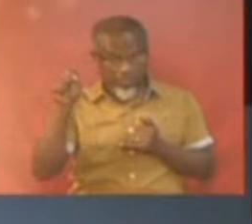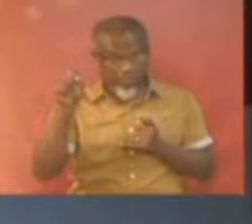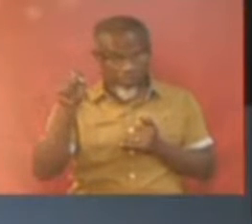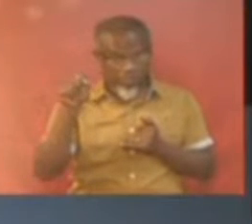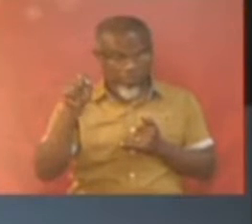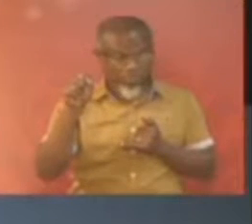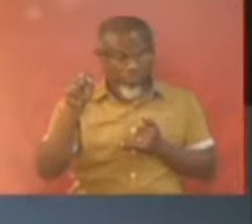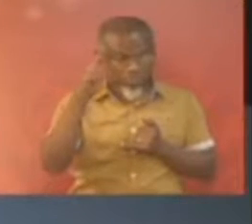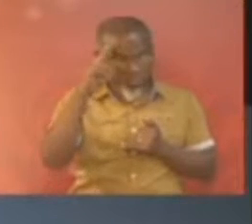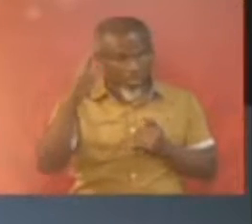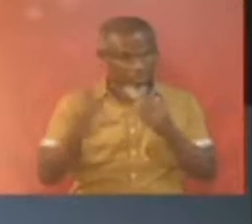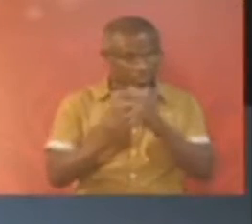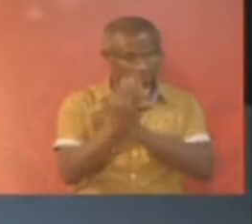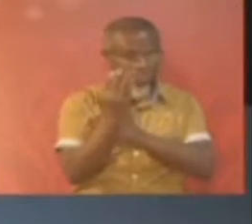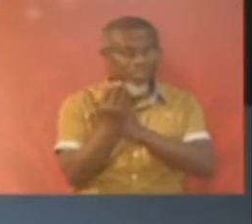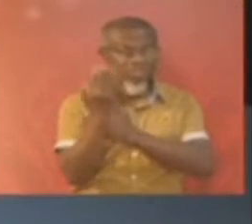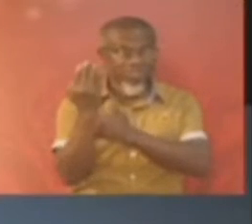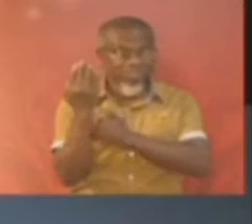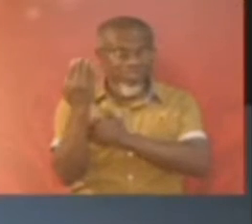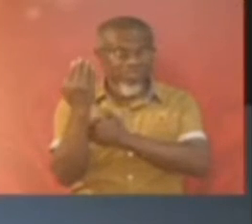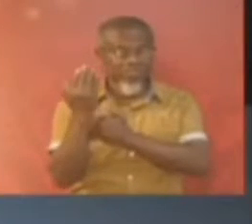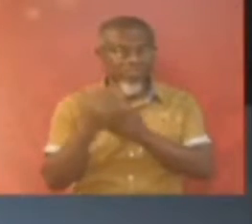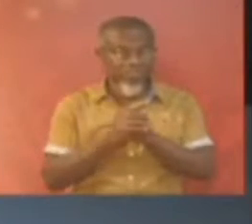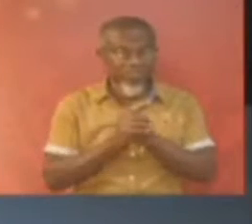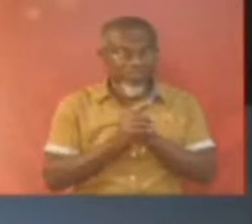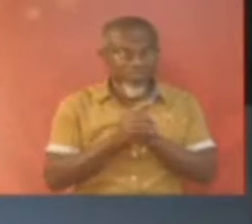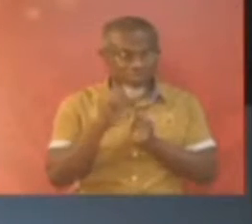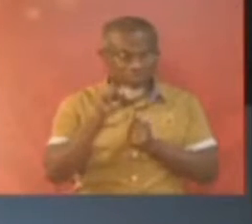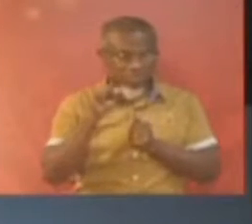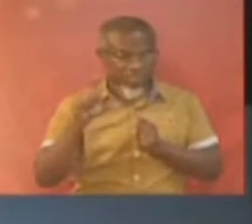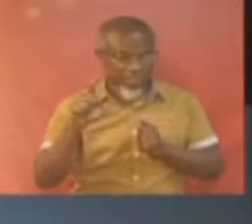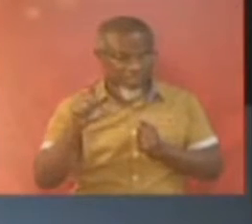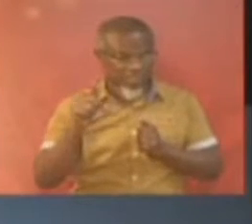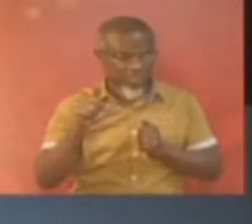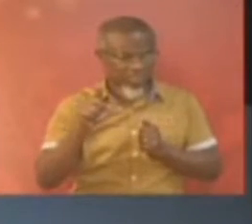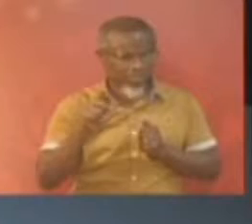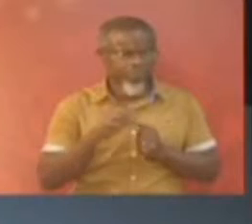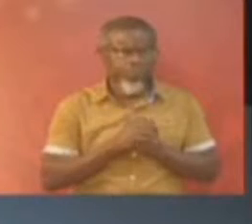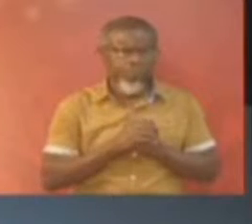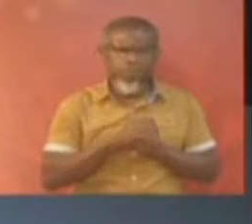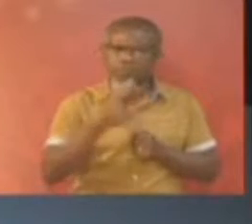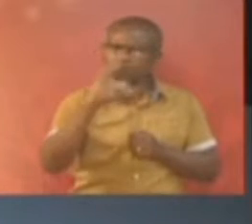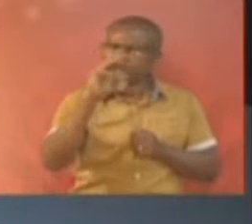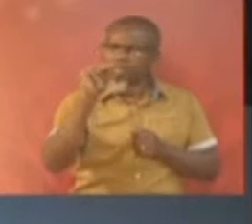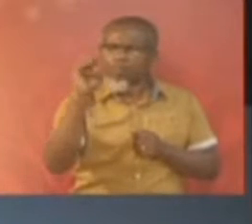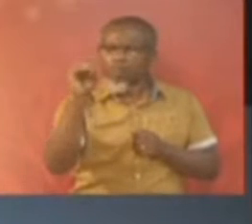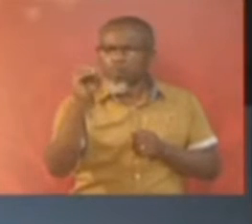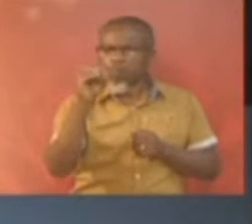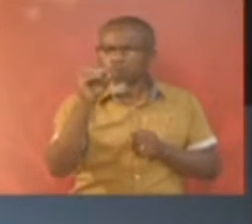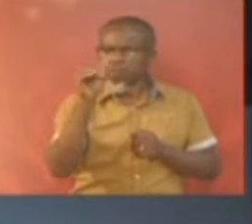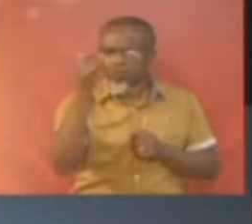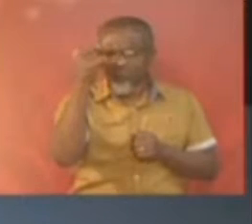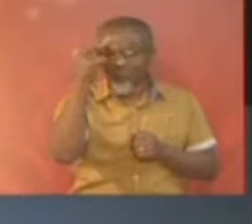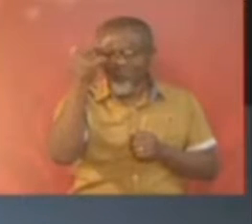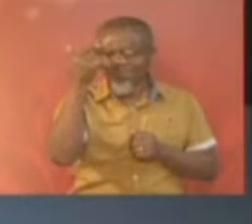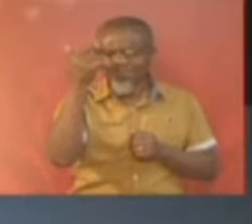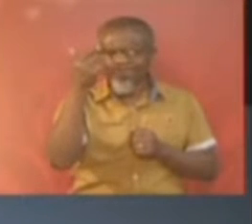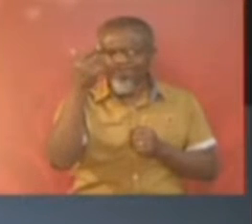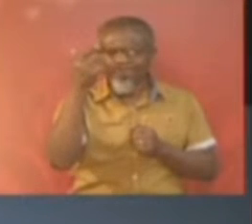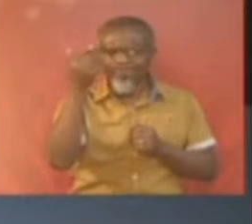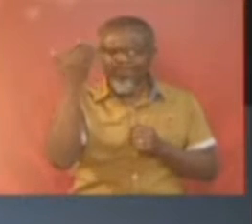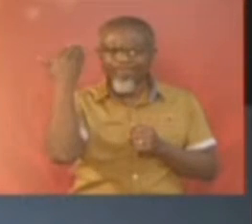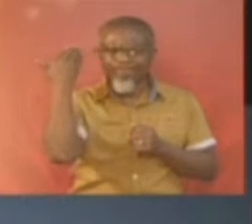Yes, hi, good morning. Sonolala, TTT News. CMO, I think last week it was there would have been a problem with